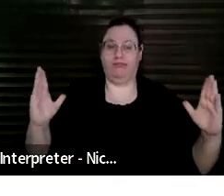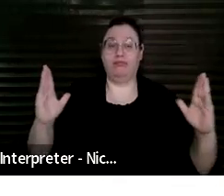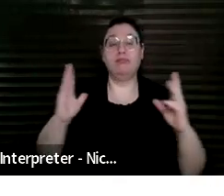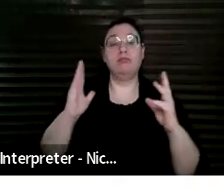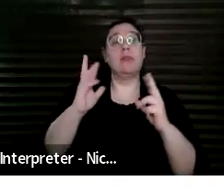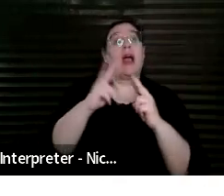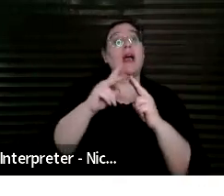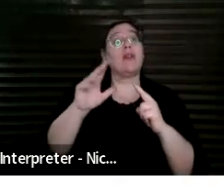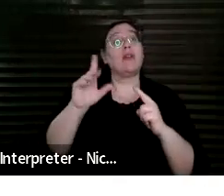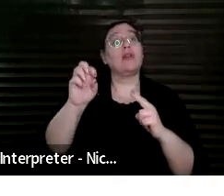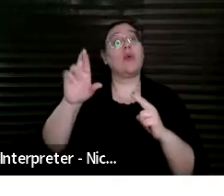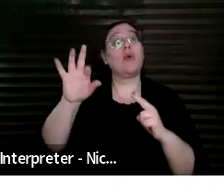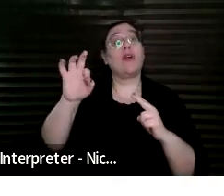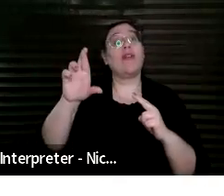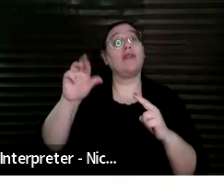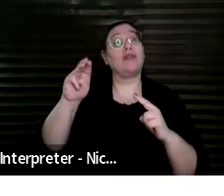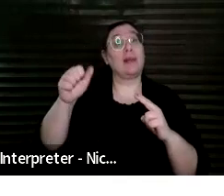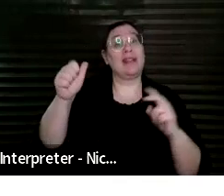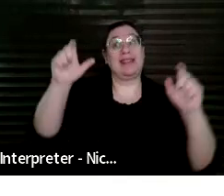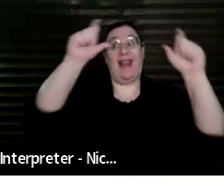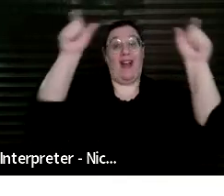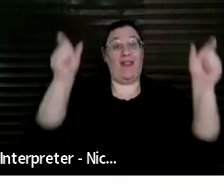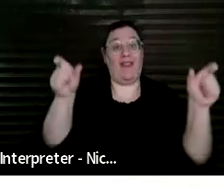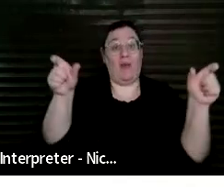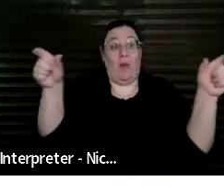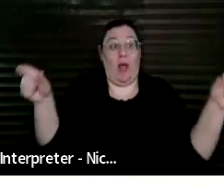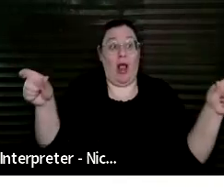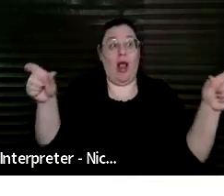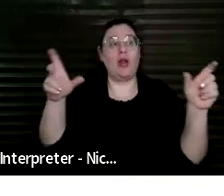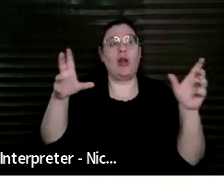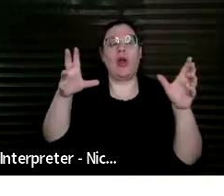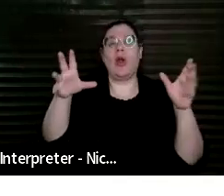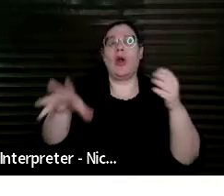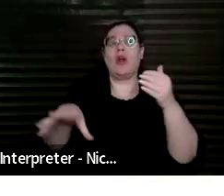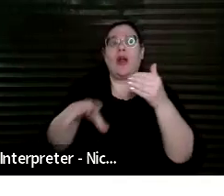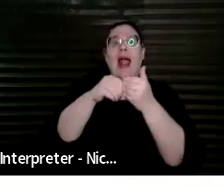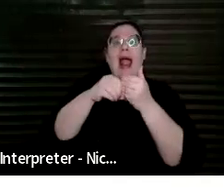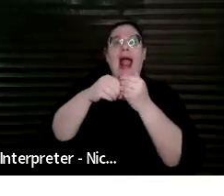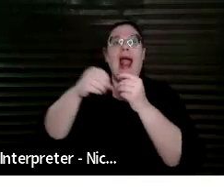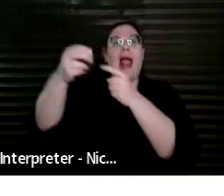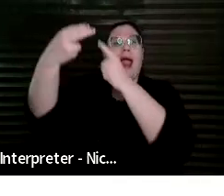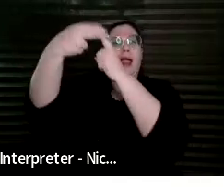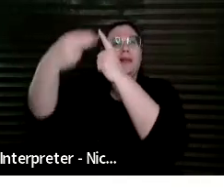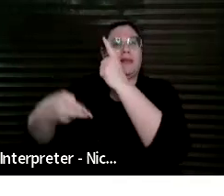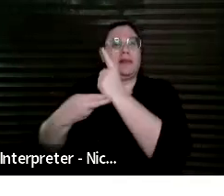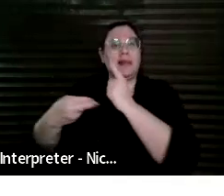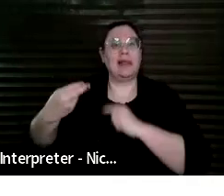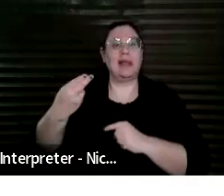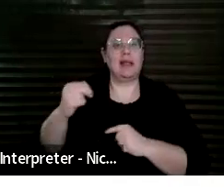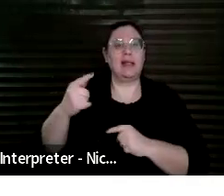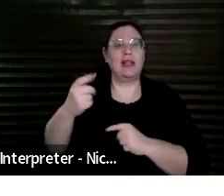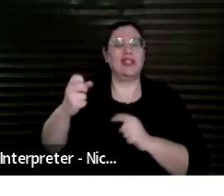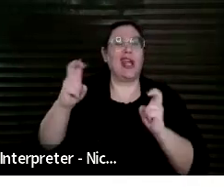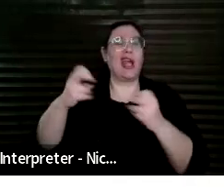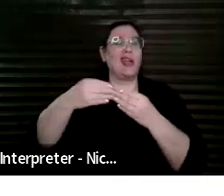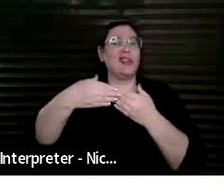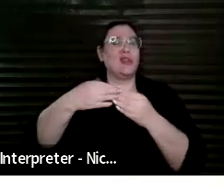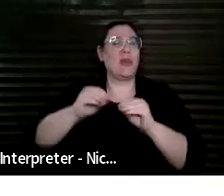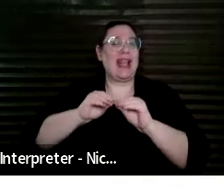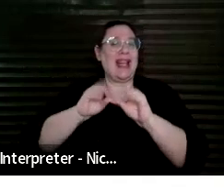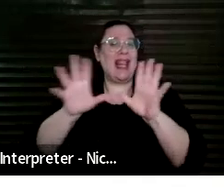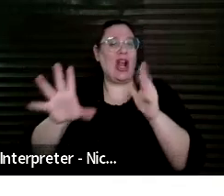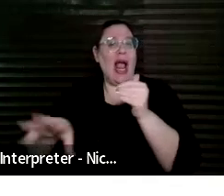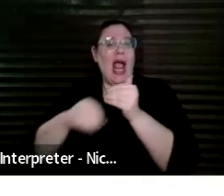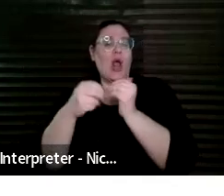door frame or by installing swing-clear hinges, which add 2 or 3 inches to the opening without